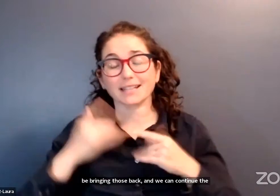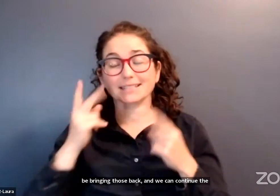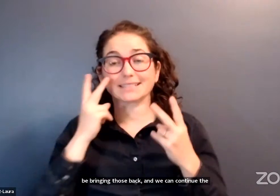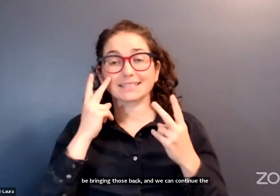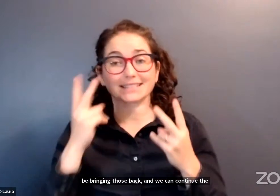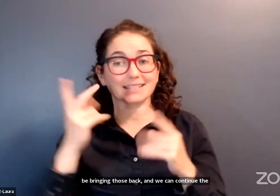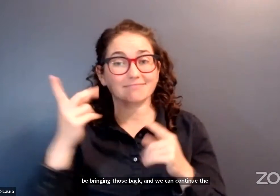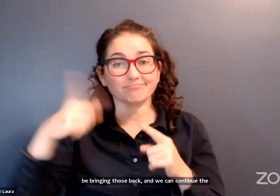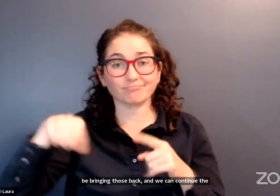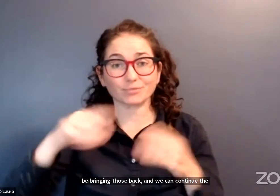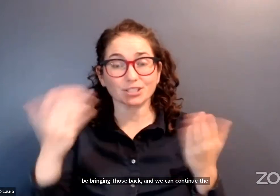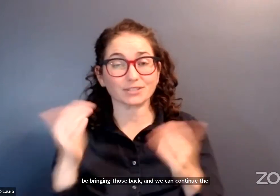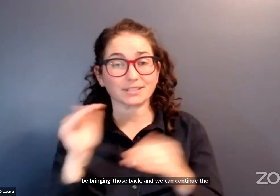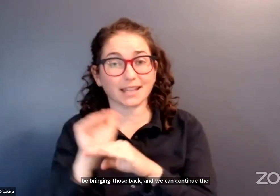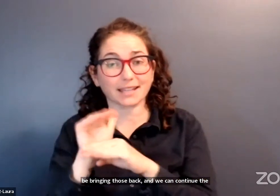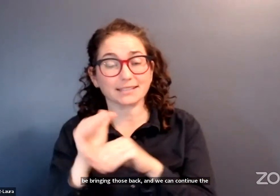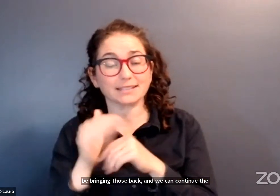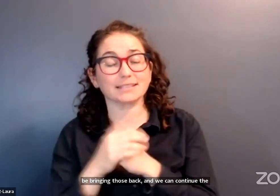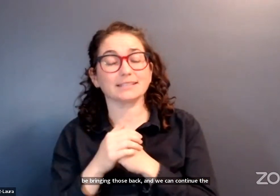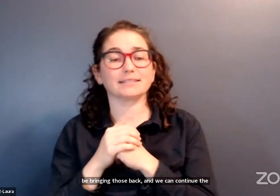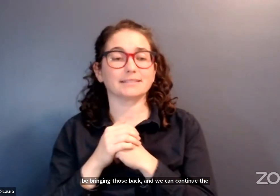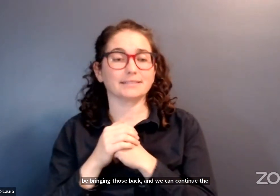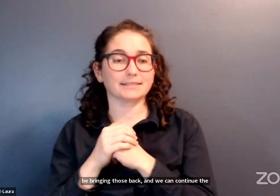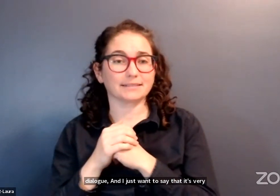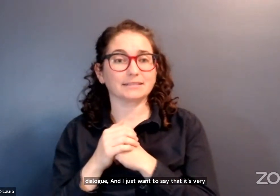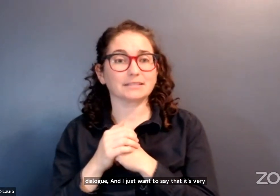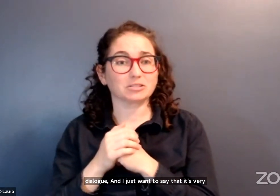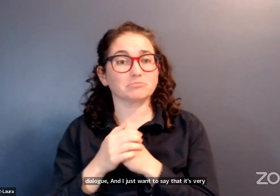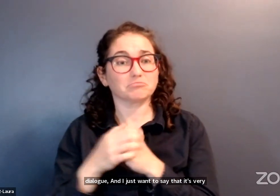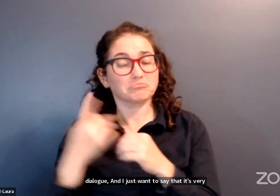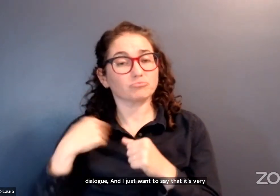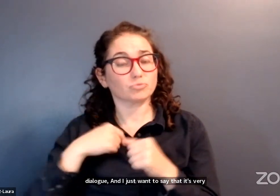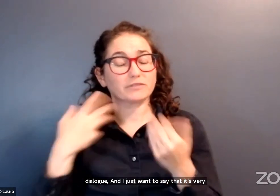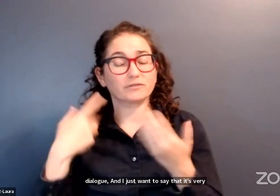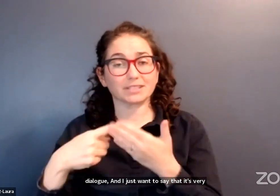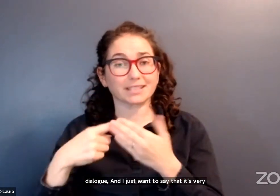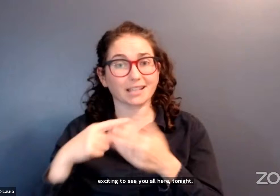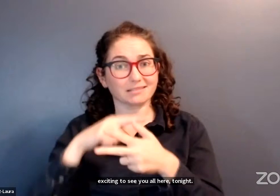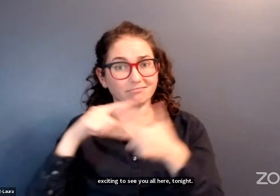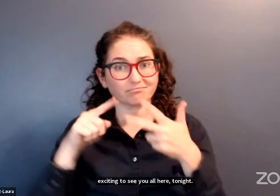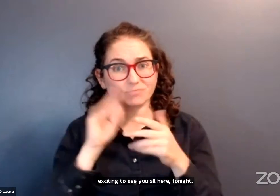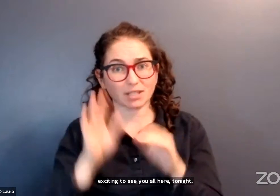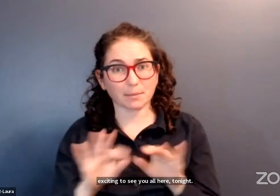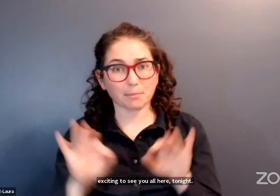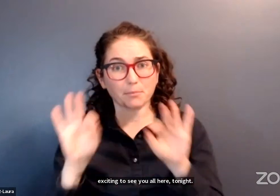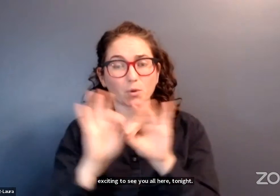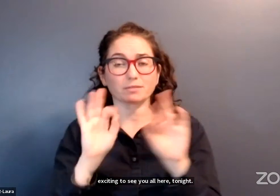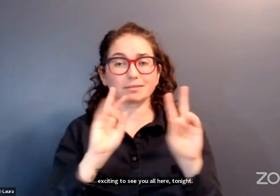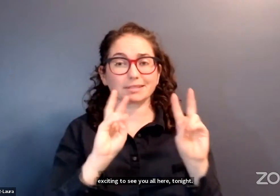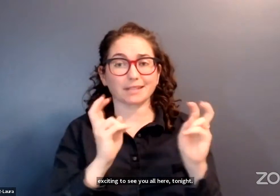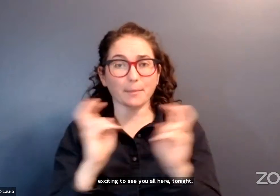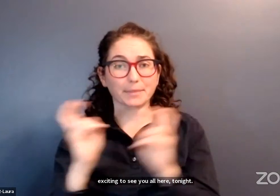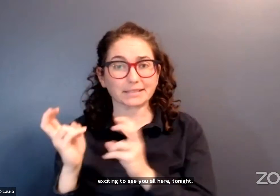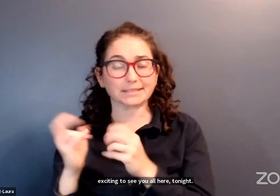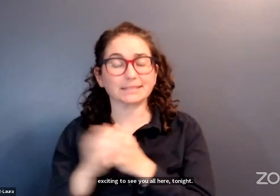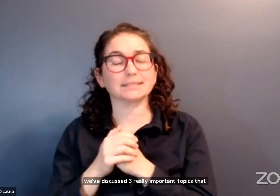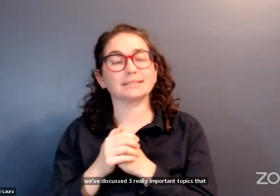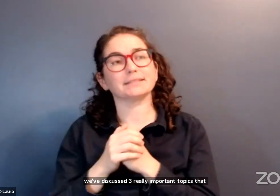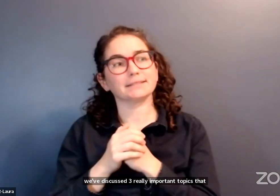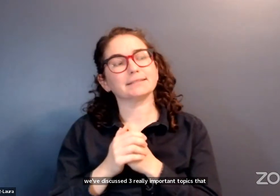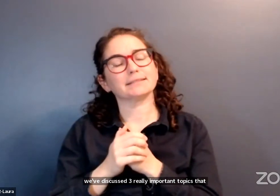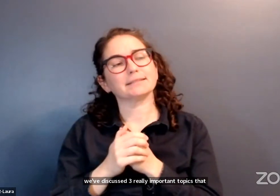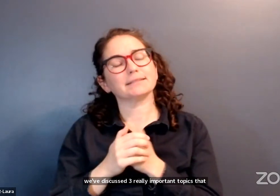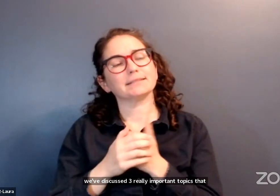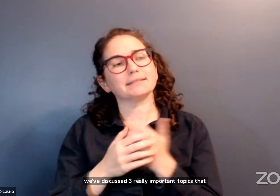see you all here tonight. We've discussed 3 really important topics that are looking